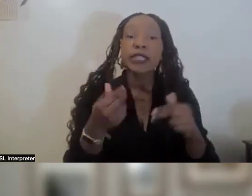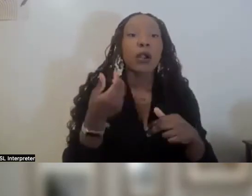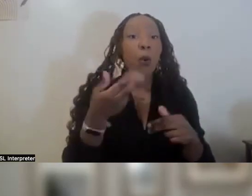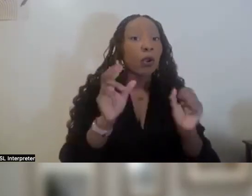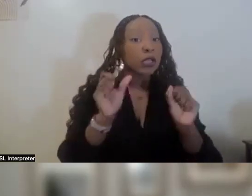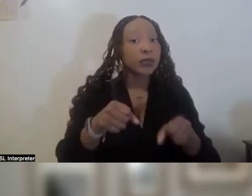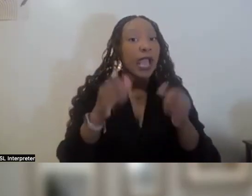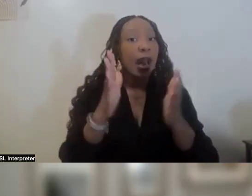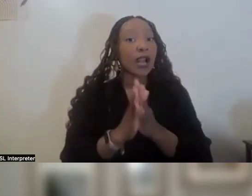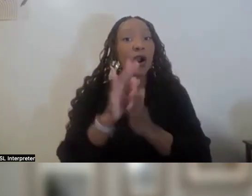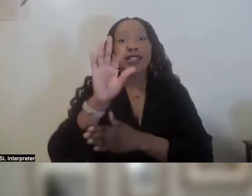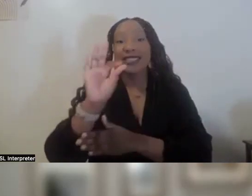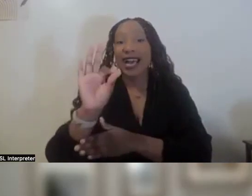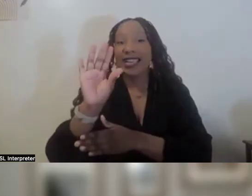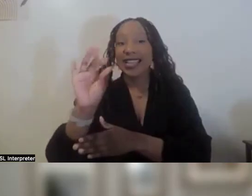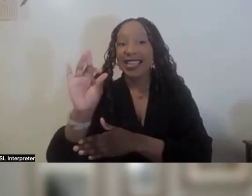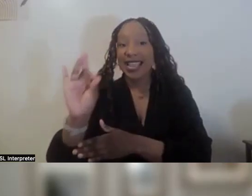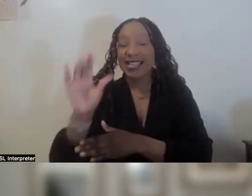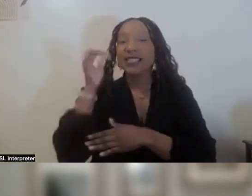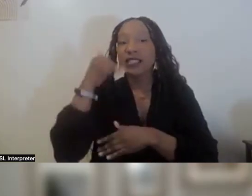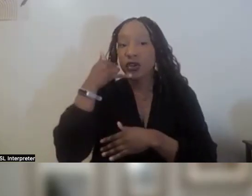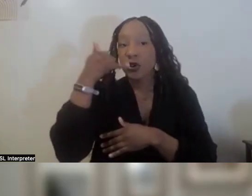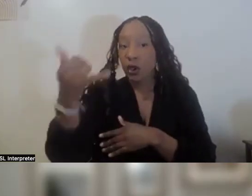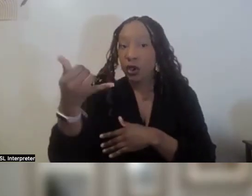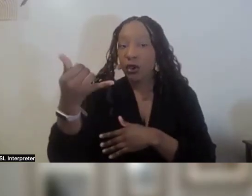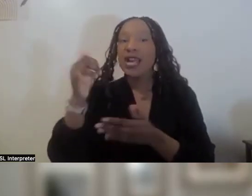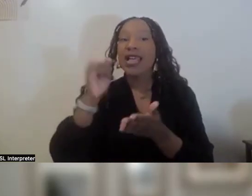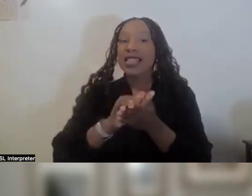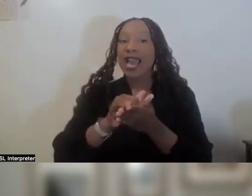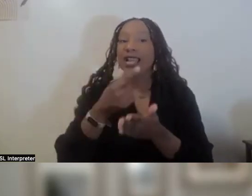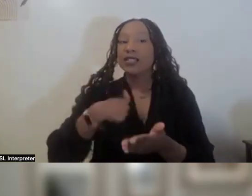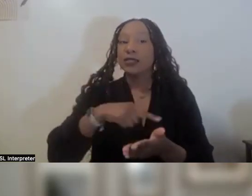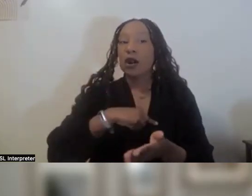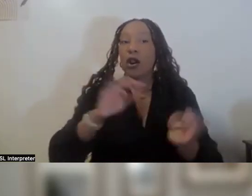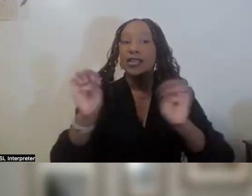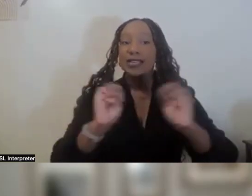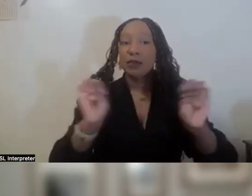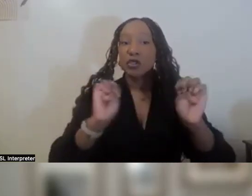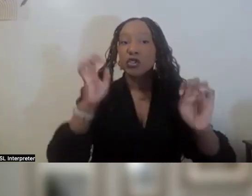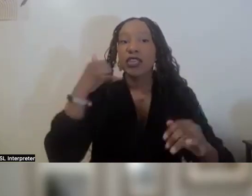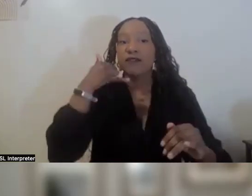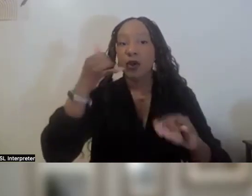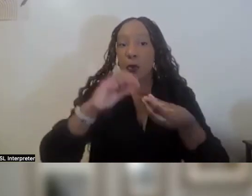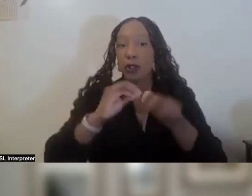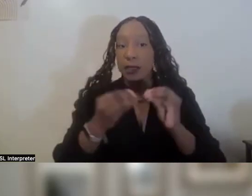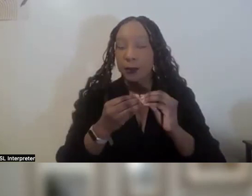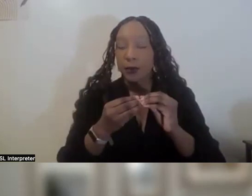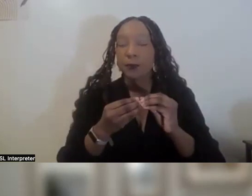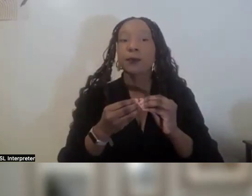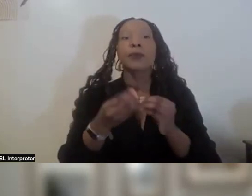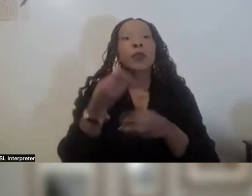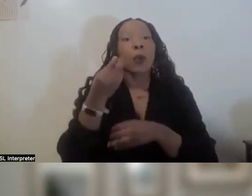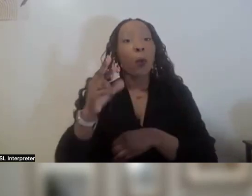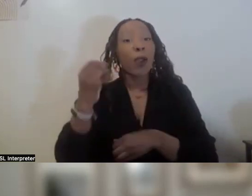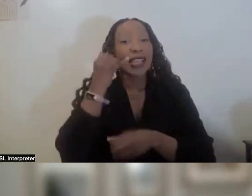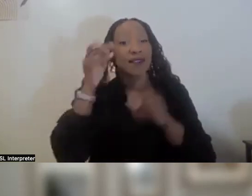call 988, which is our emergency line. Or if the person